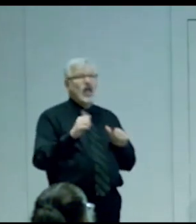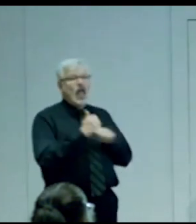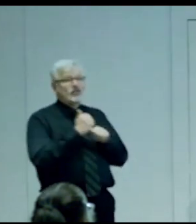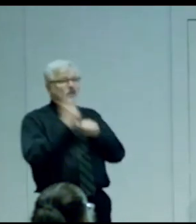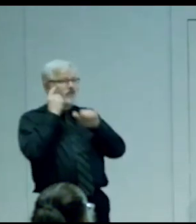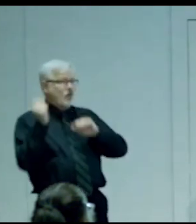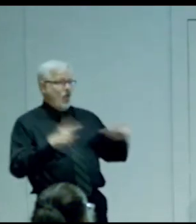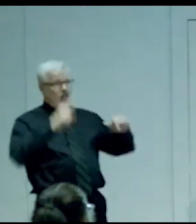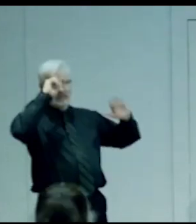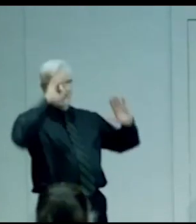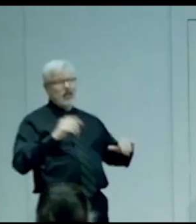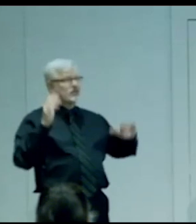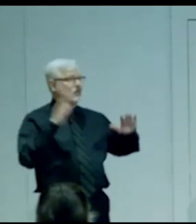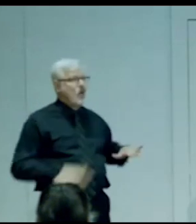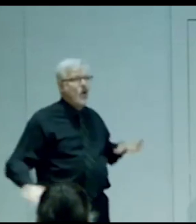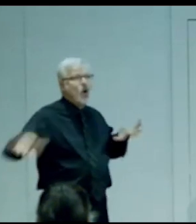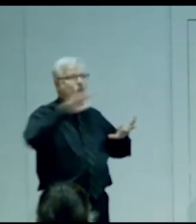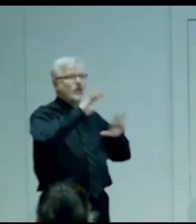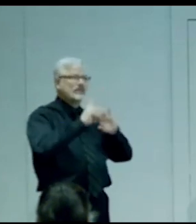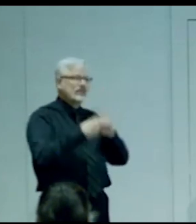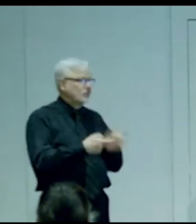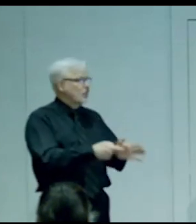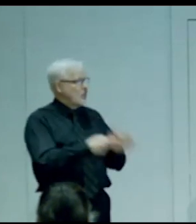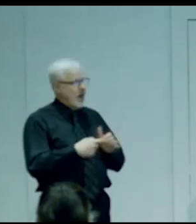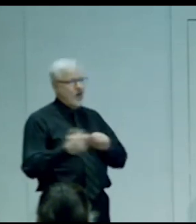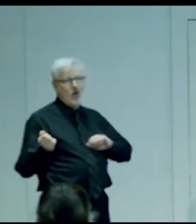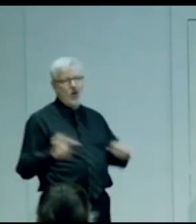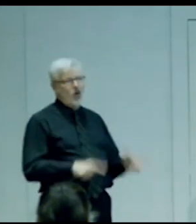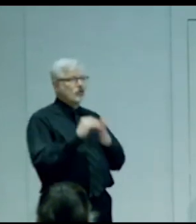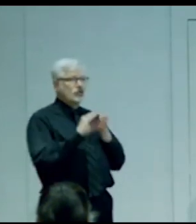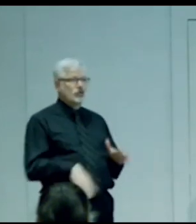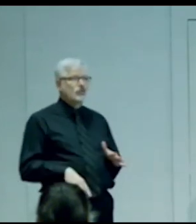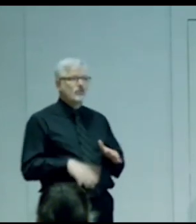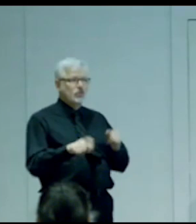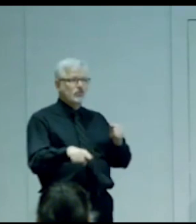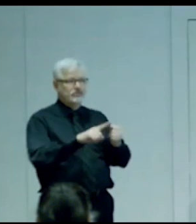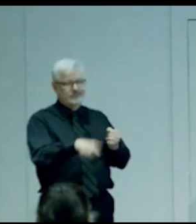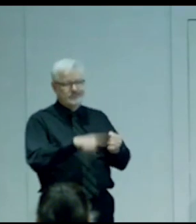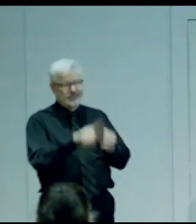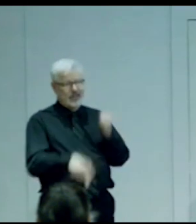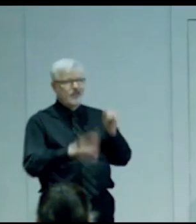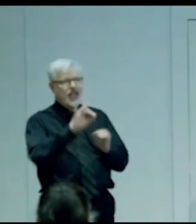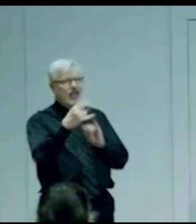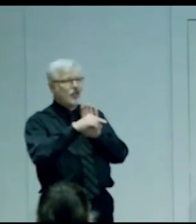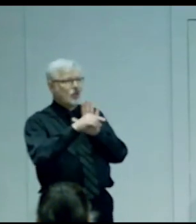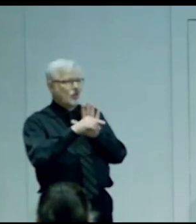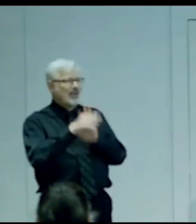the spot it all the degree out all about this is that what's